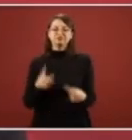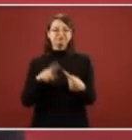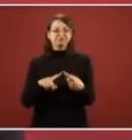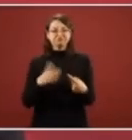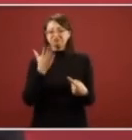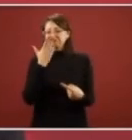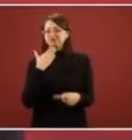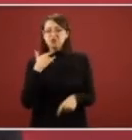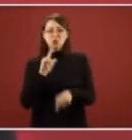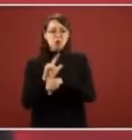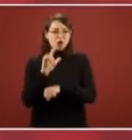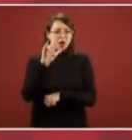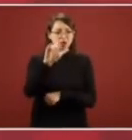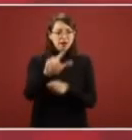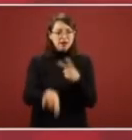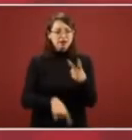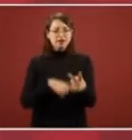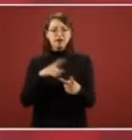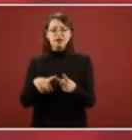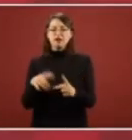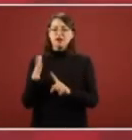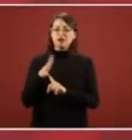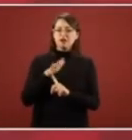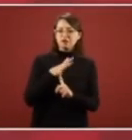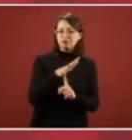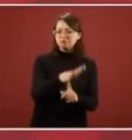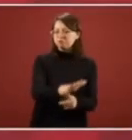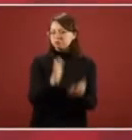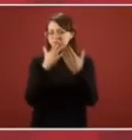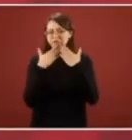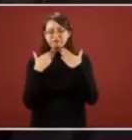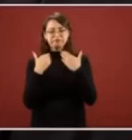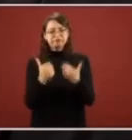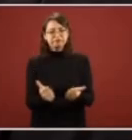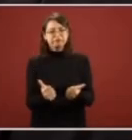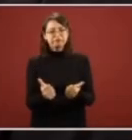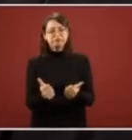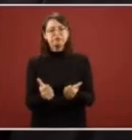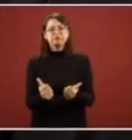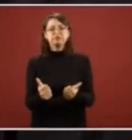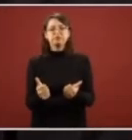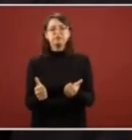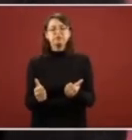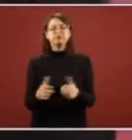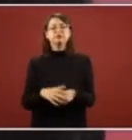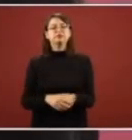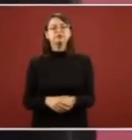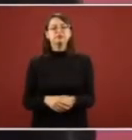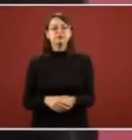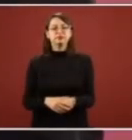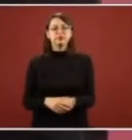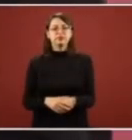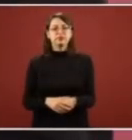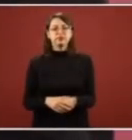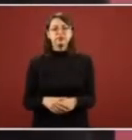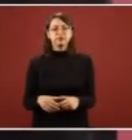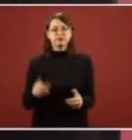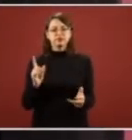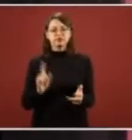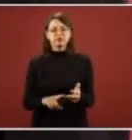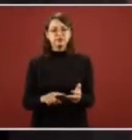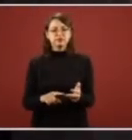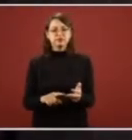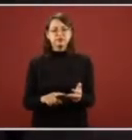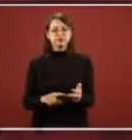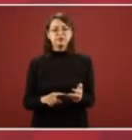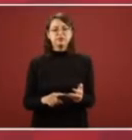if there's no airplanes. Si no hay helicópteros. If you don't have these helicopters. Si no hay